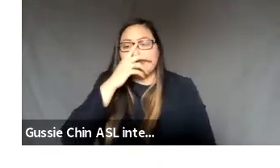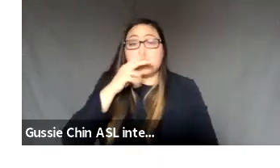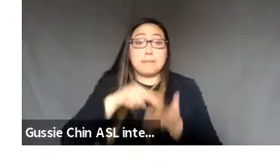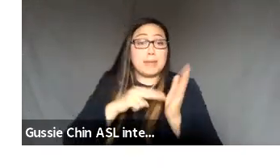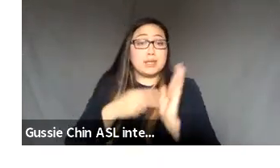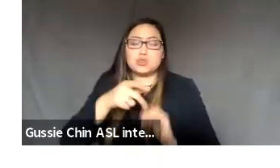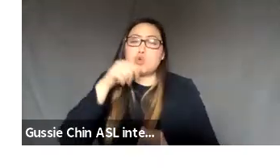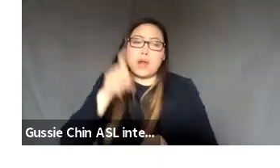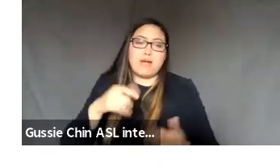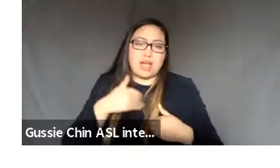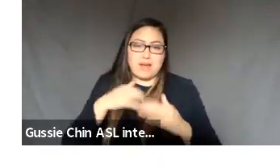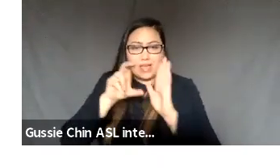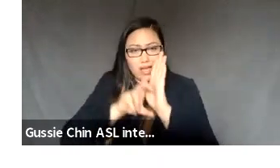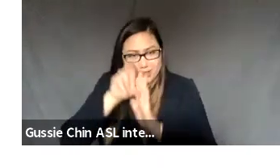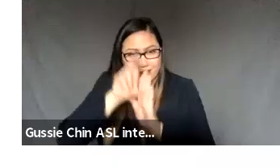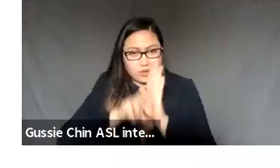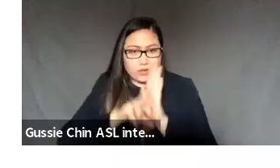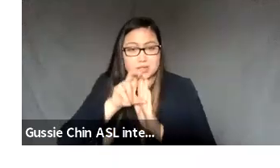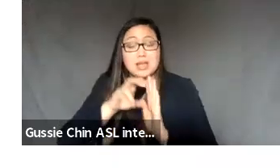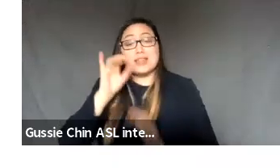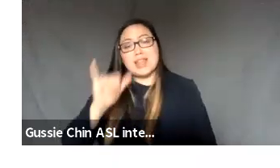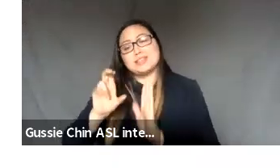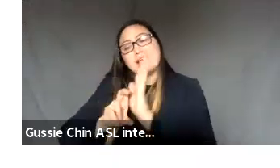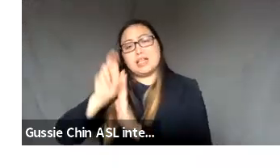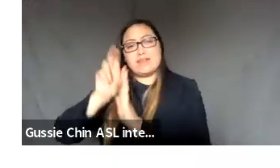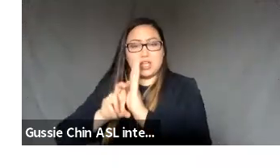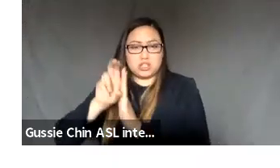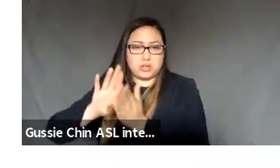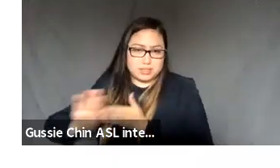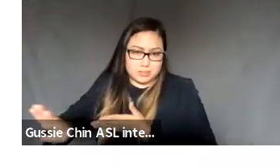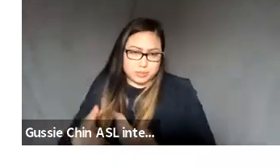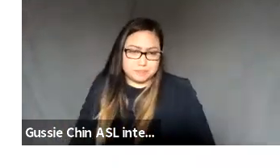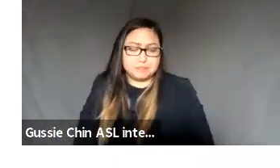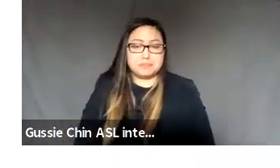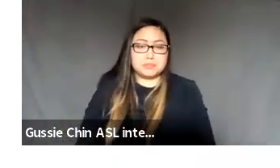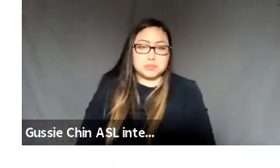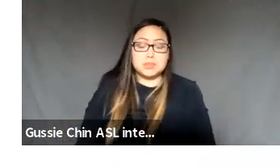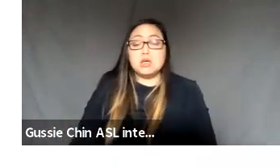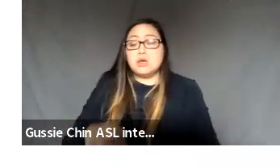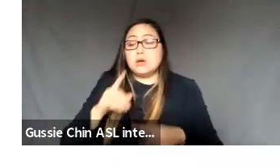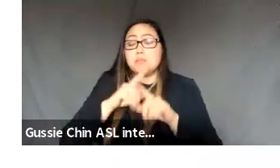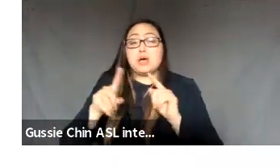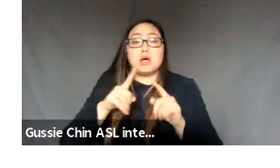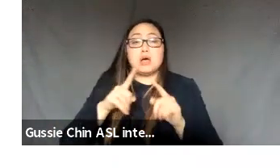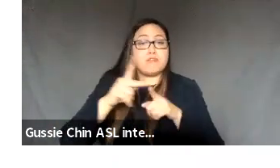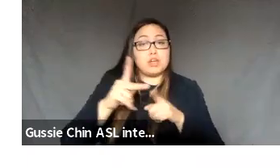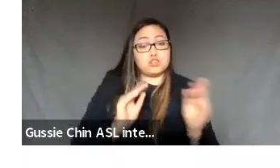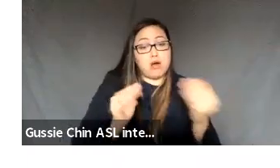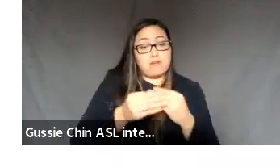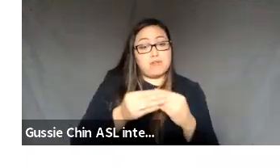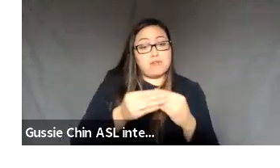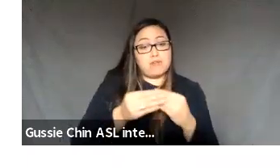elevator. Thus, that's the elevator exception. However, professional offices of healthcare